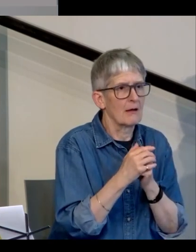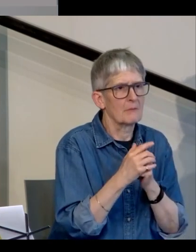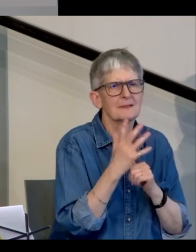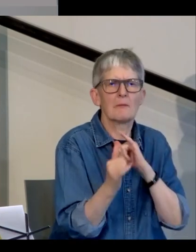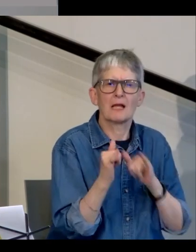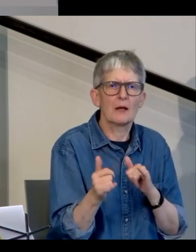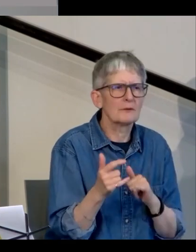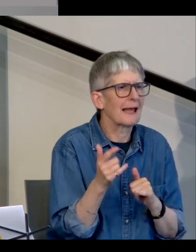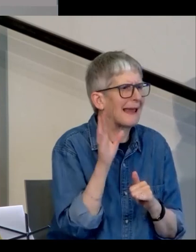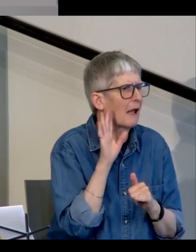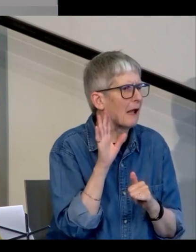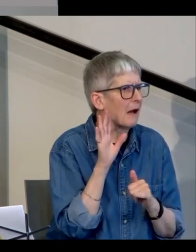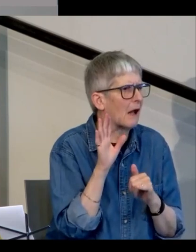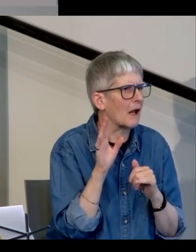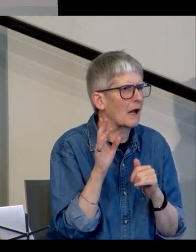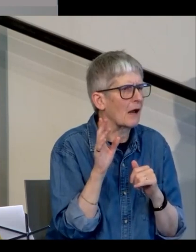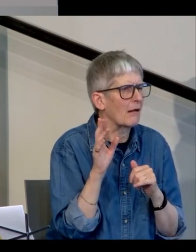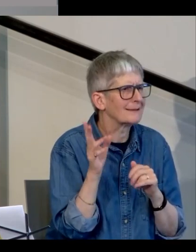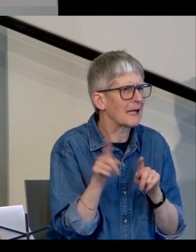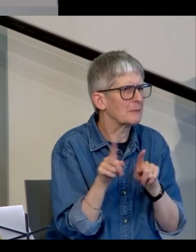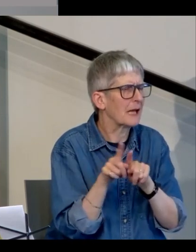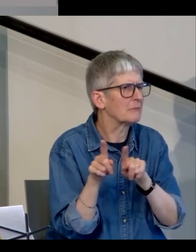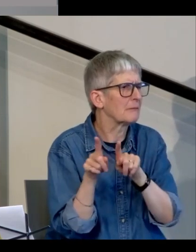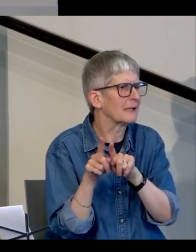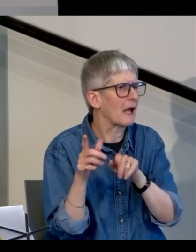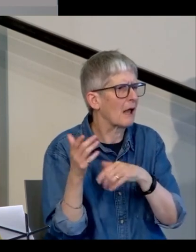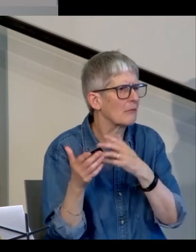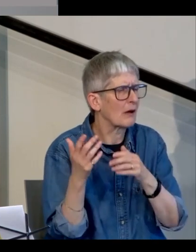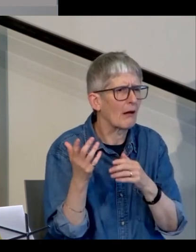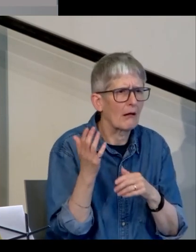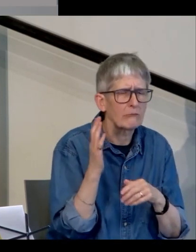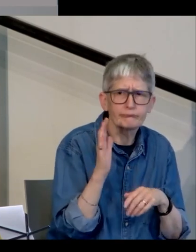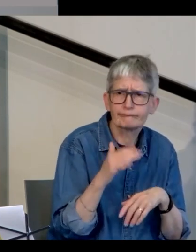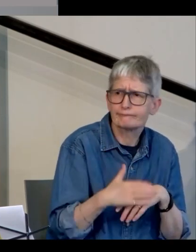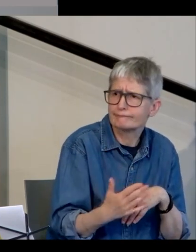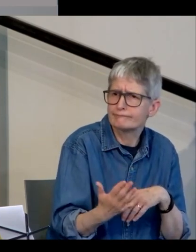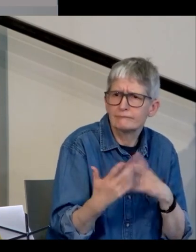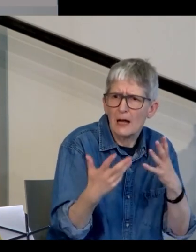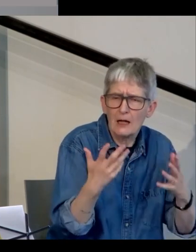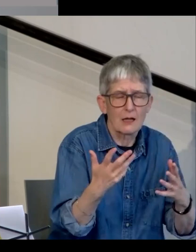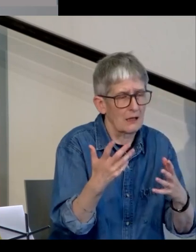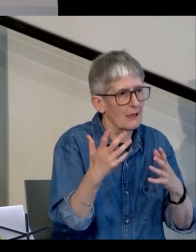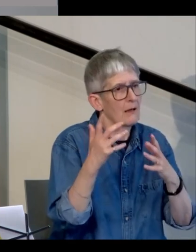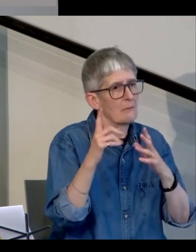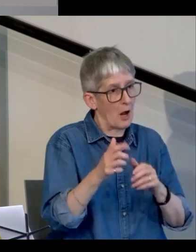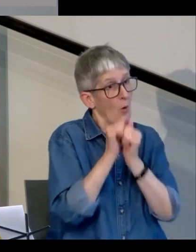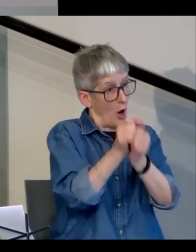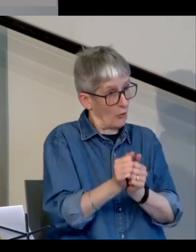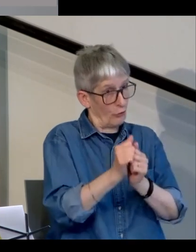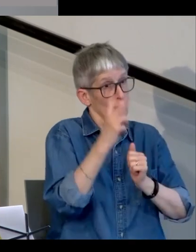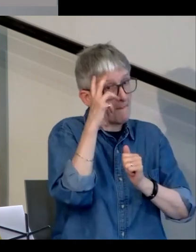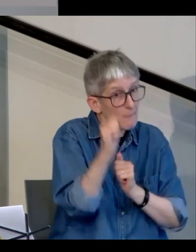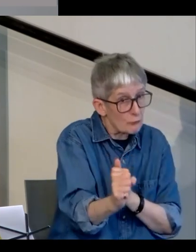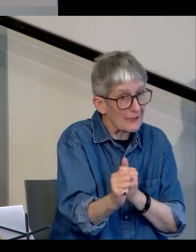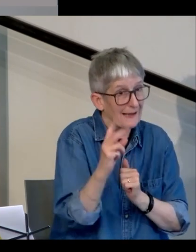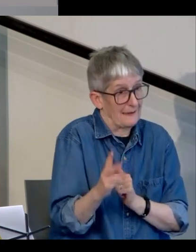to hearing these amazing, profound truths. So it is worth us pausing and reflecting on them